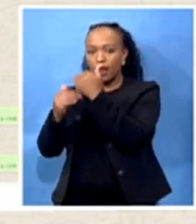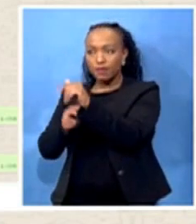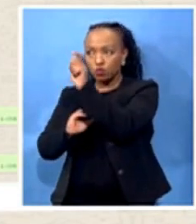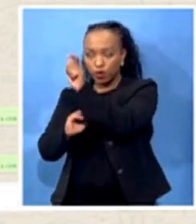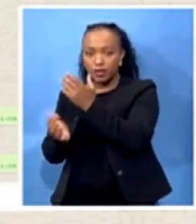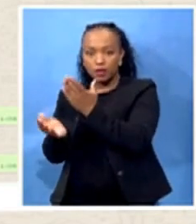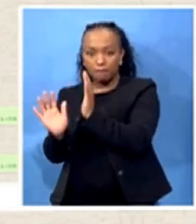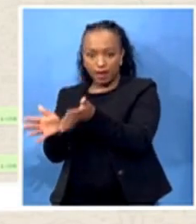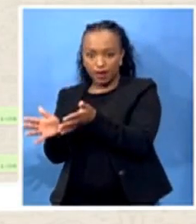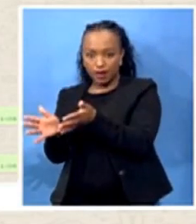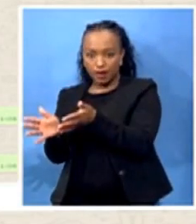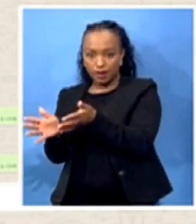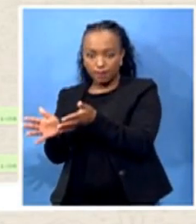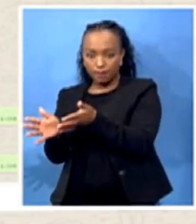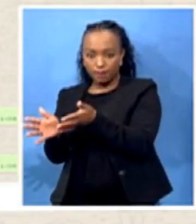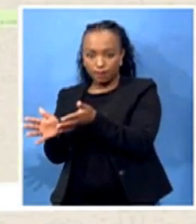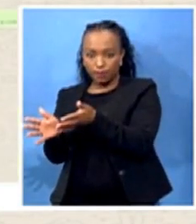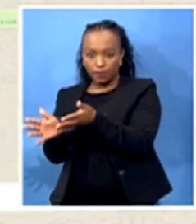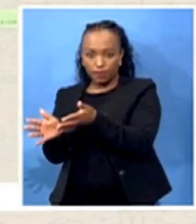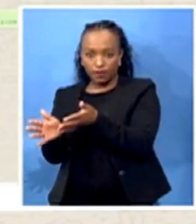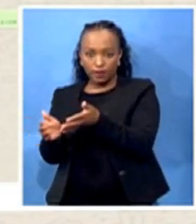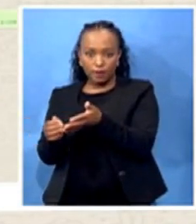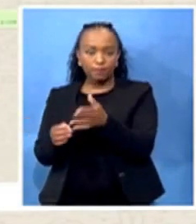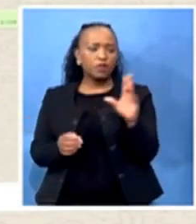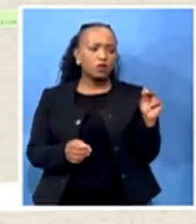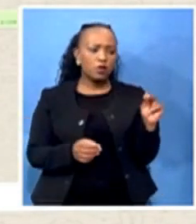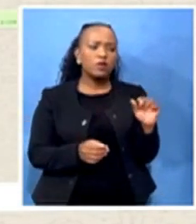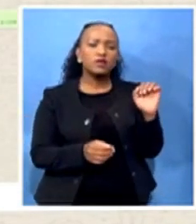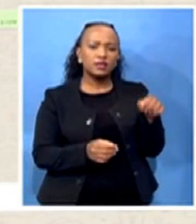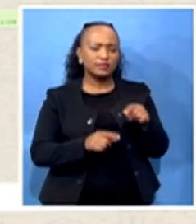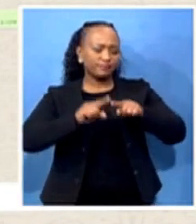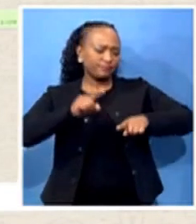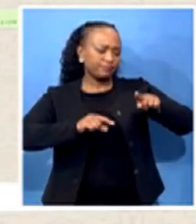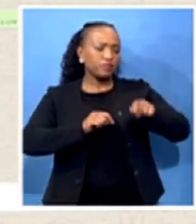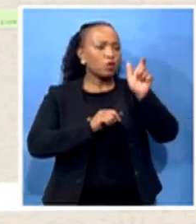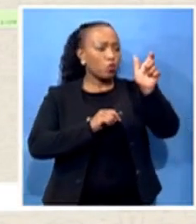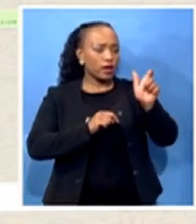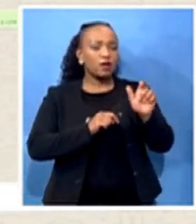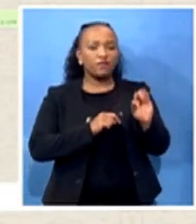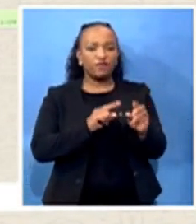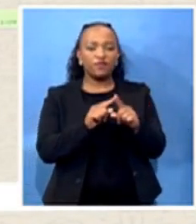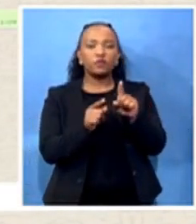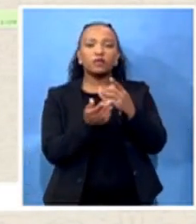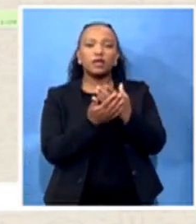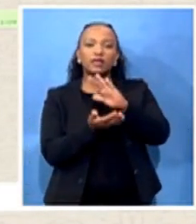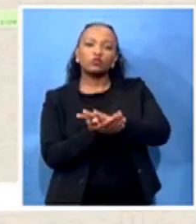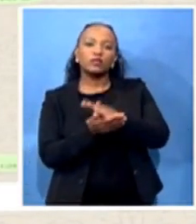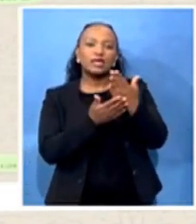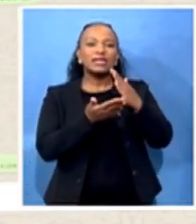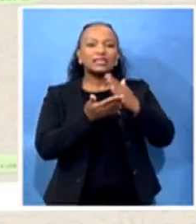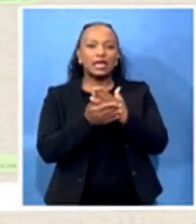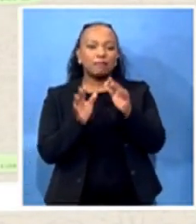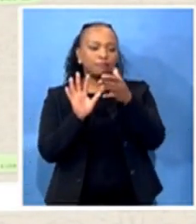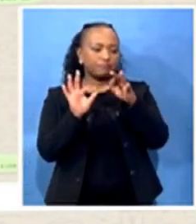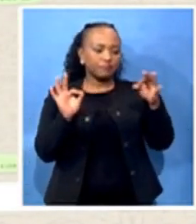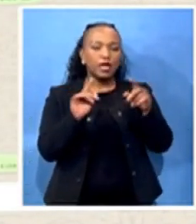No, it does have a range of words that you can translate. You can also translate some phrases, but really simple phrases like I love you, I want